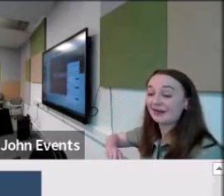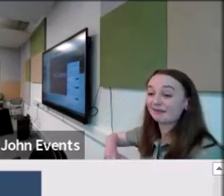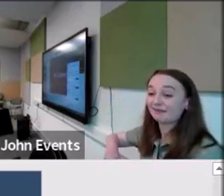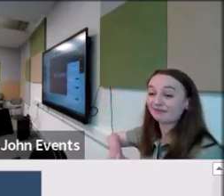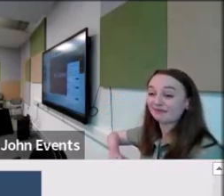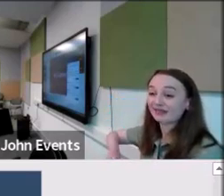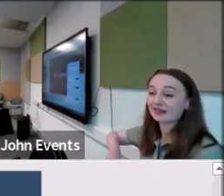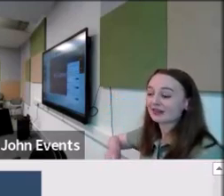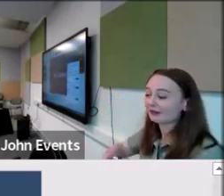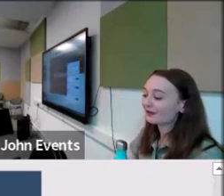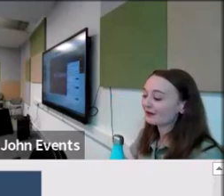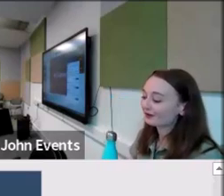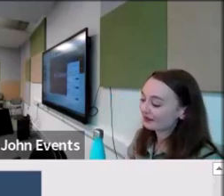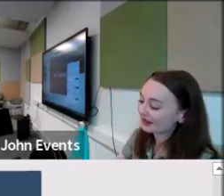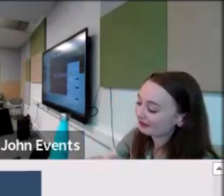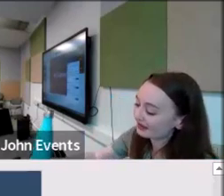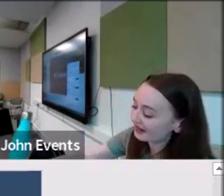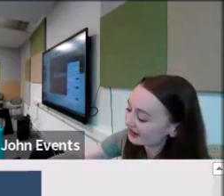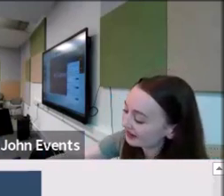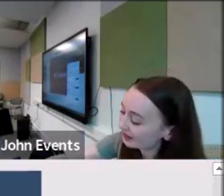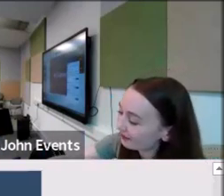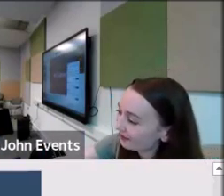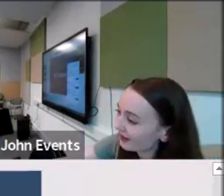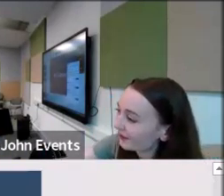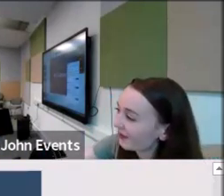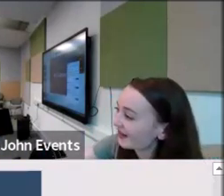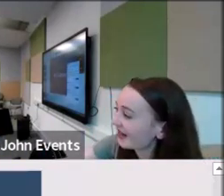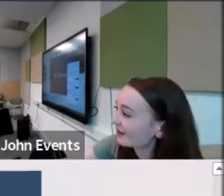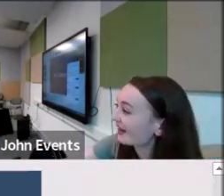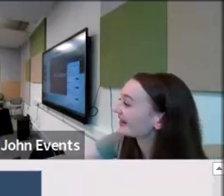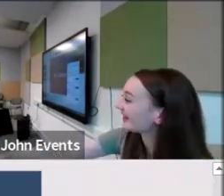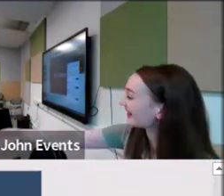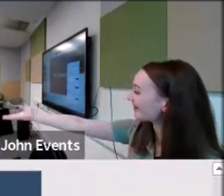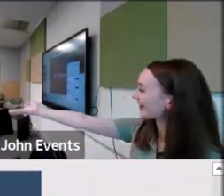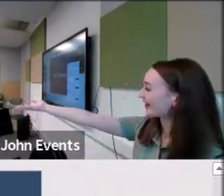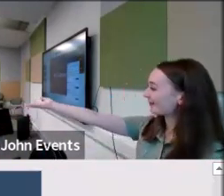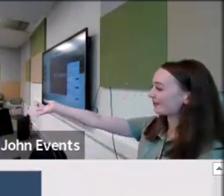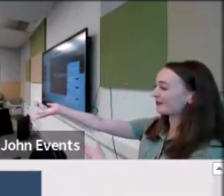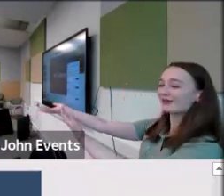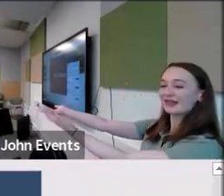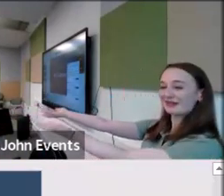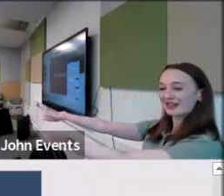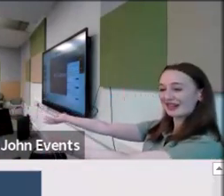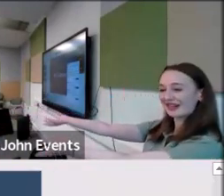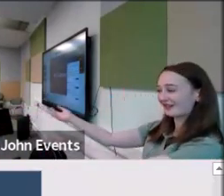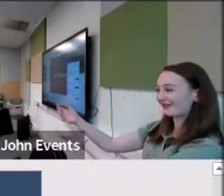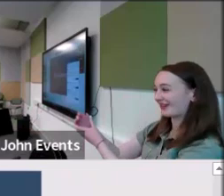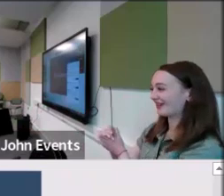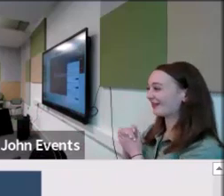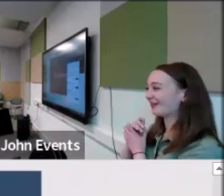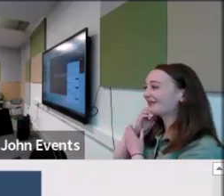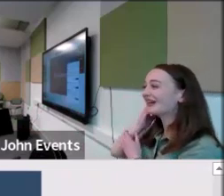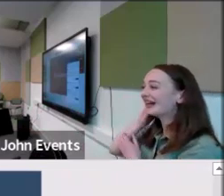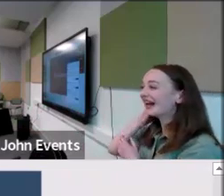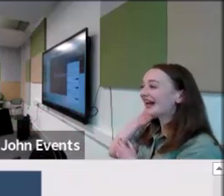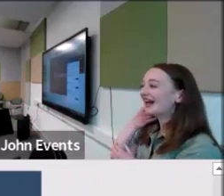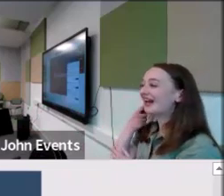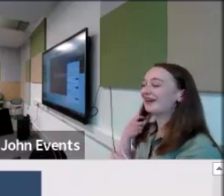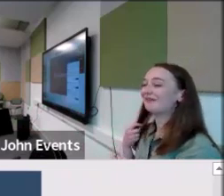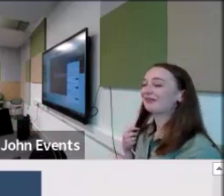Yeah, so if you're not familiar with it, the sunflower is kind of like, there we go, we've got a beautiful demonstration of one in the